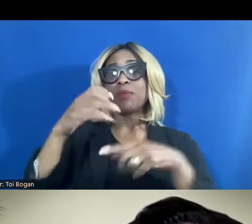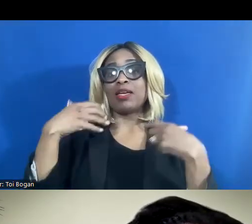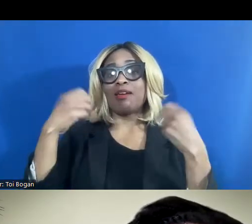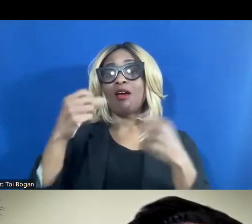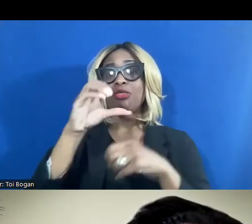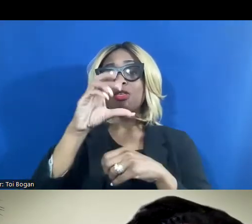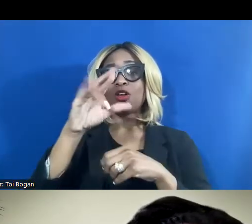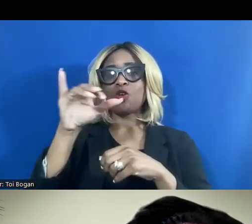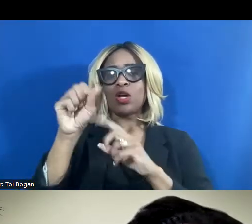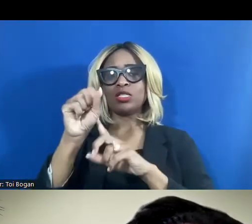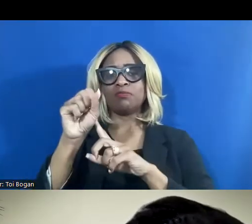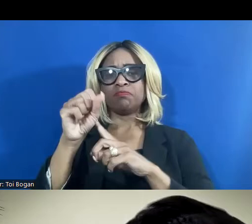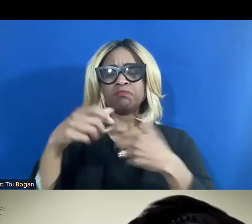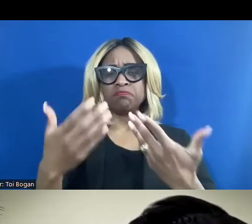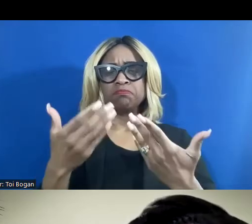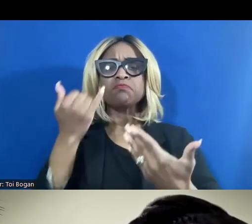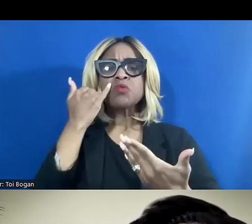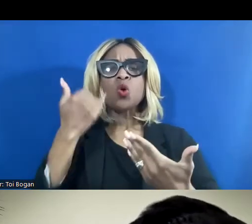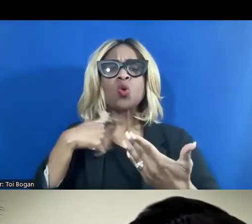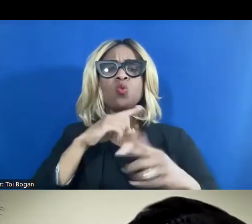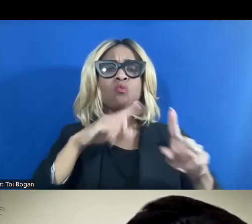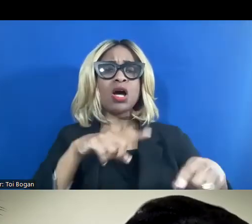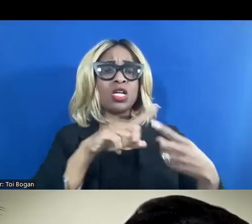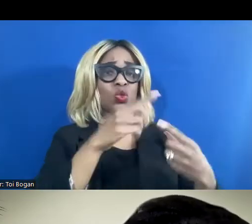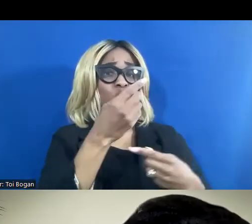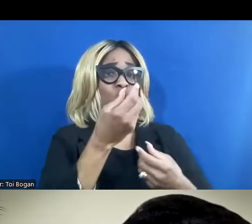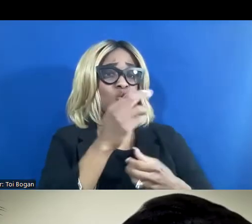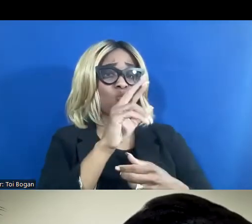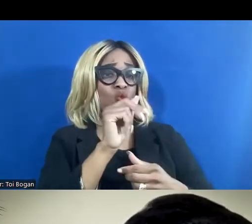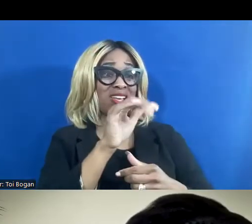What if we responded to it like we would have COVID-19?